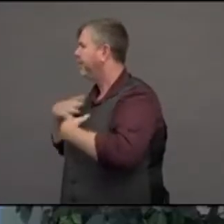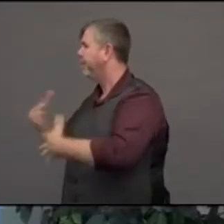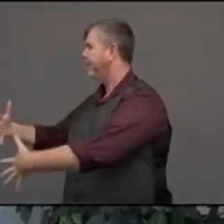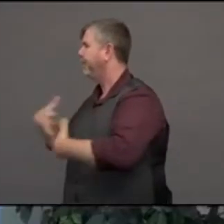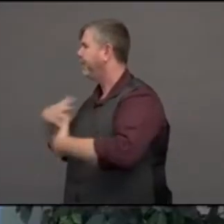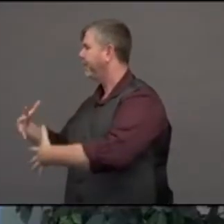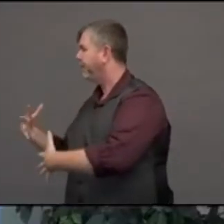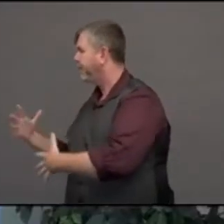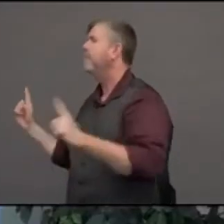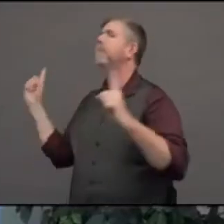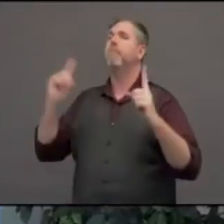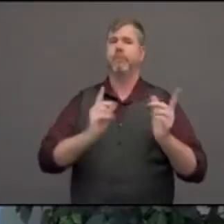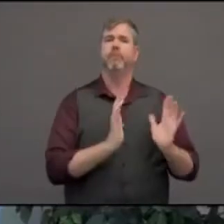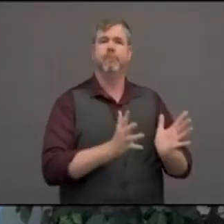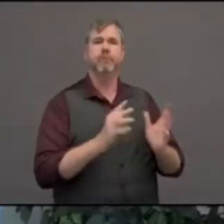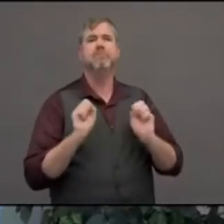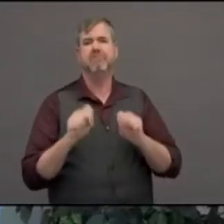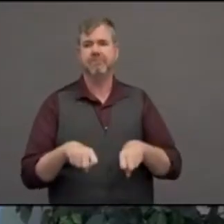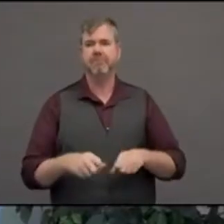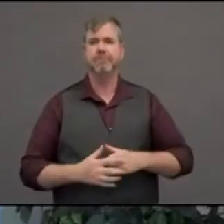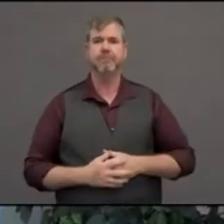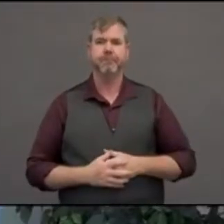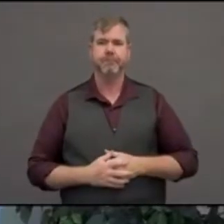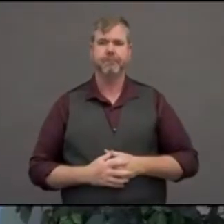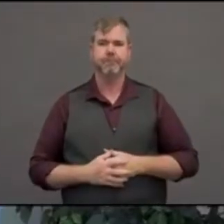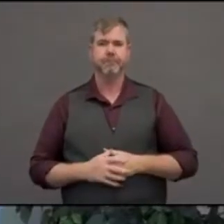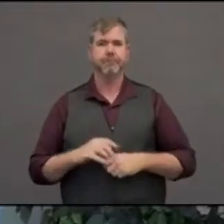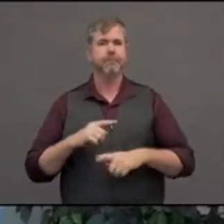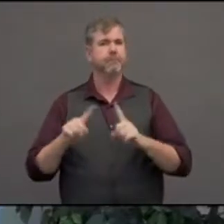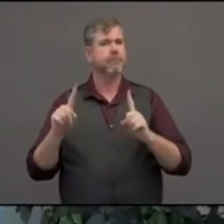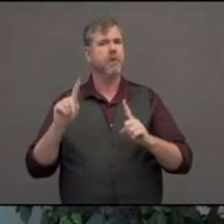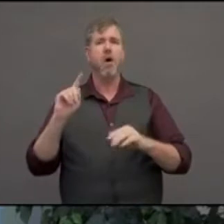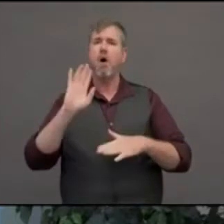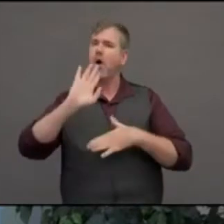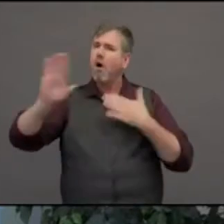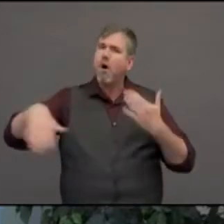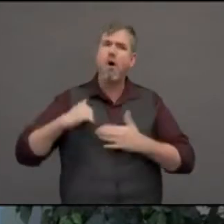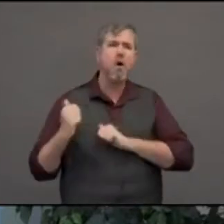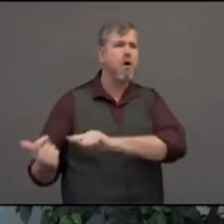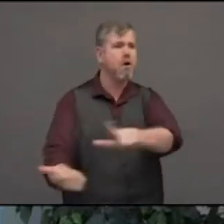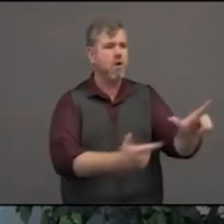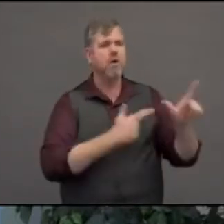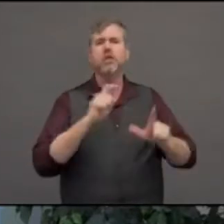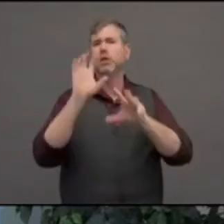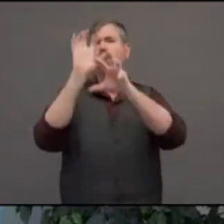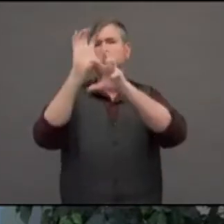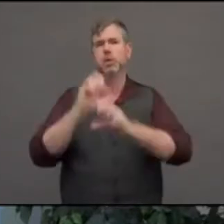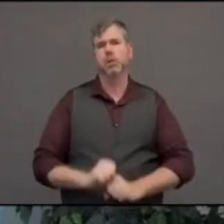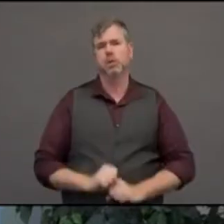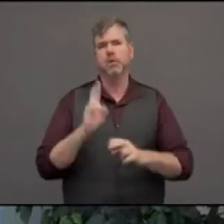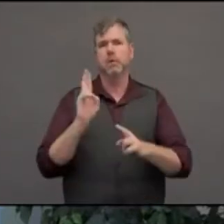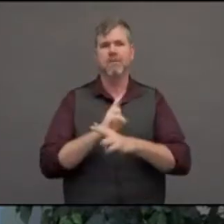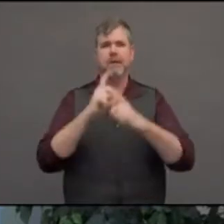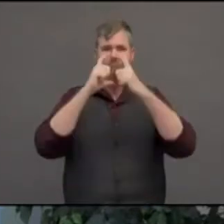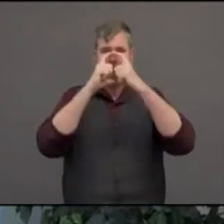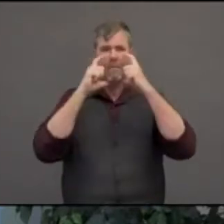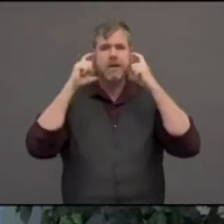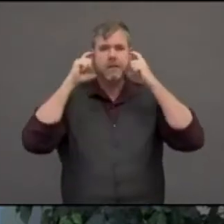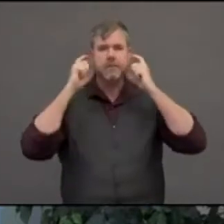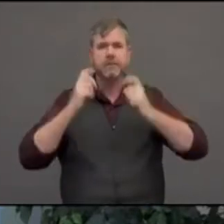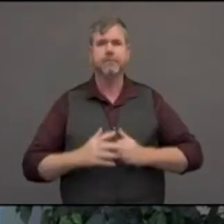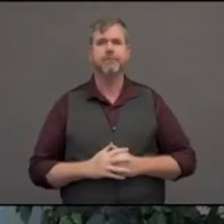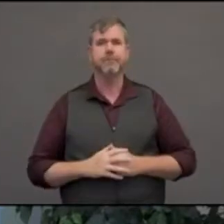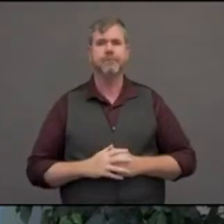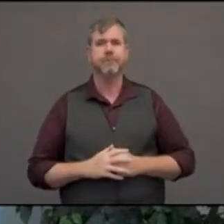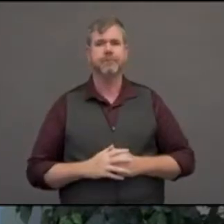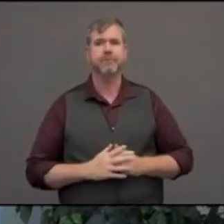So, you know, I know a lot of people have a problem with wearing a face mask, but you have to find the good in bad.